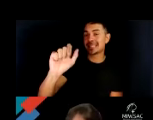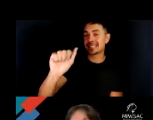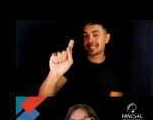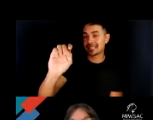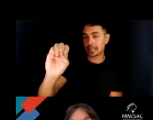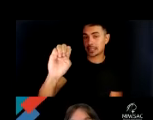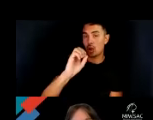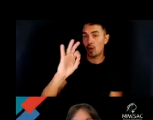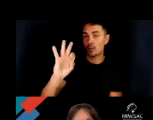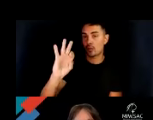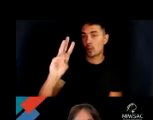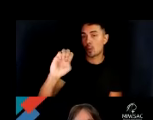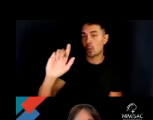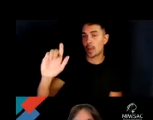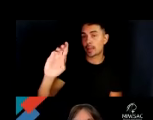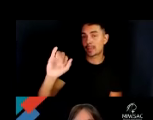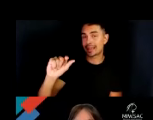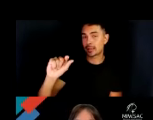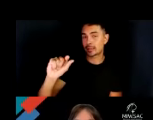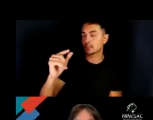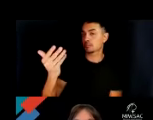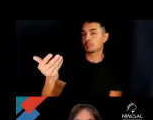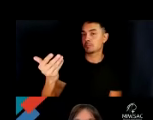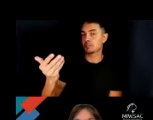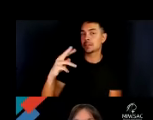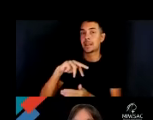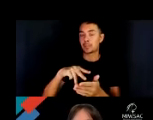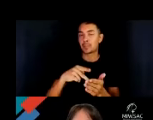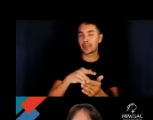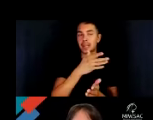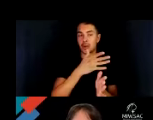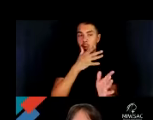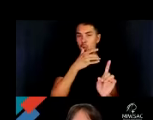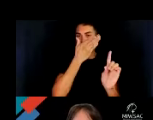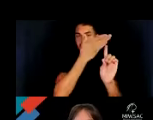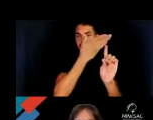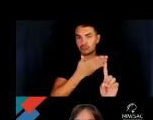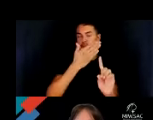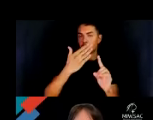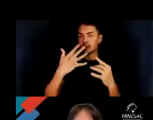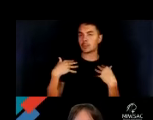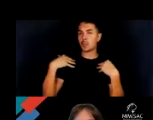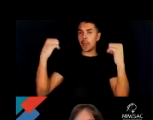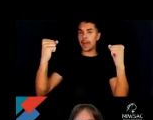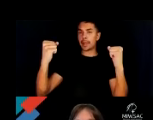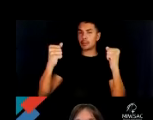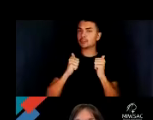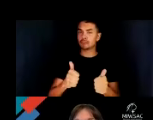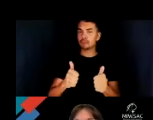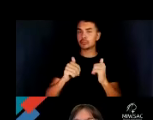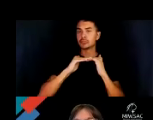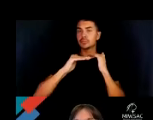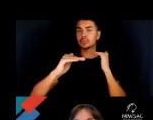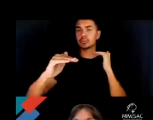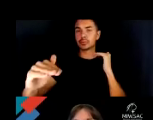is in the state of well-being, realizes their own abilities, can cope with normal stresses of life, works productively, and